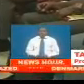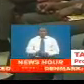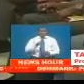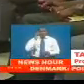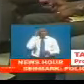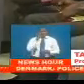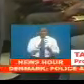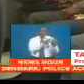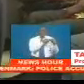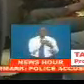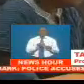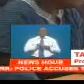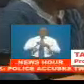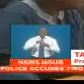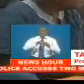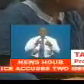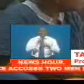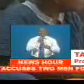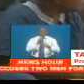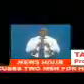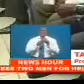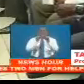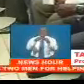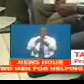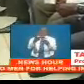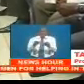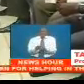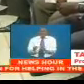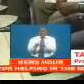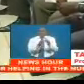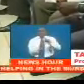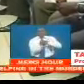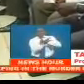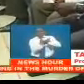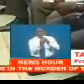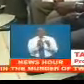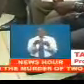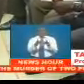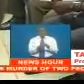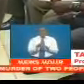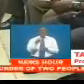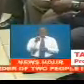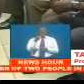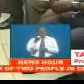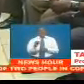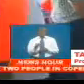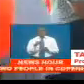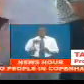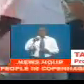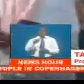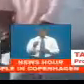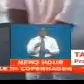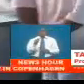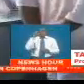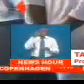Transport Minister and her entourage were first briefed in a PowerPoint presentation by the director of the Takoradi Port,